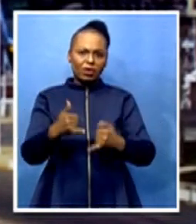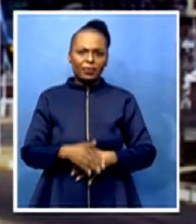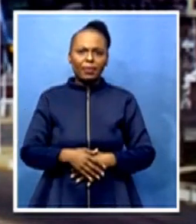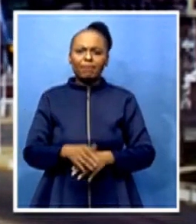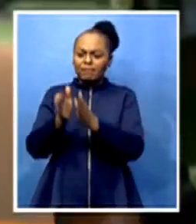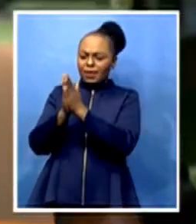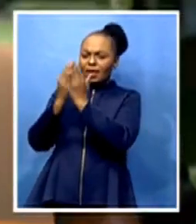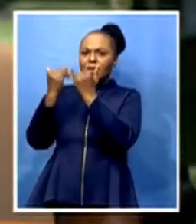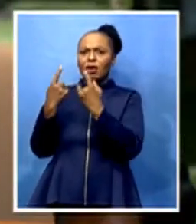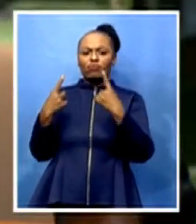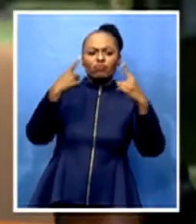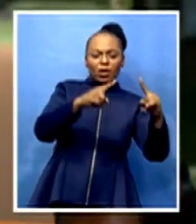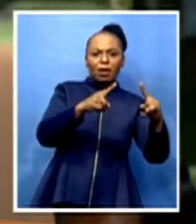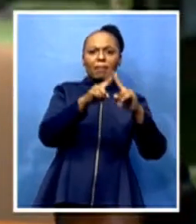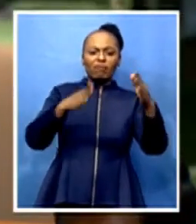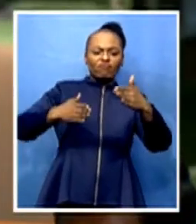country's military.